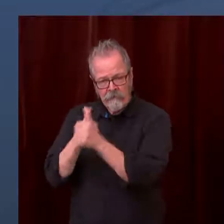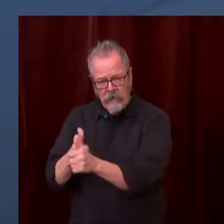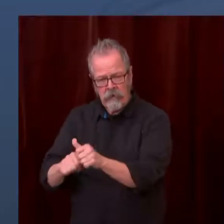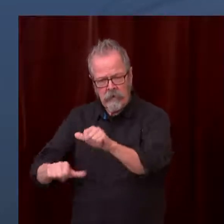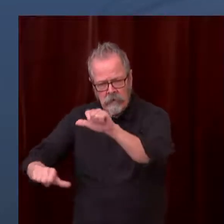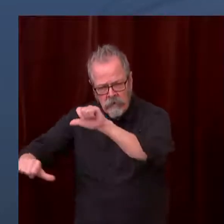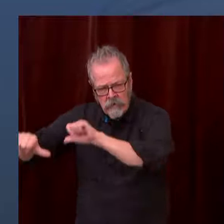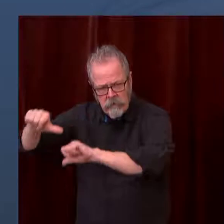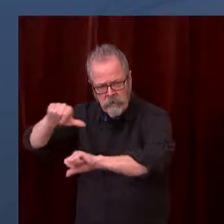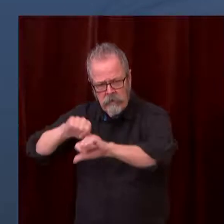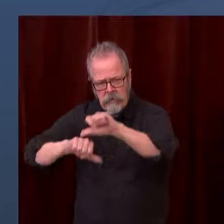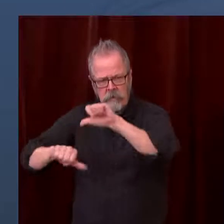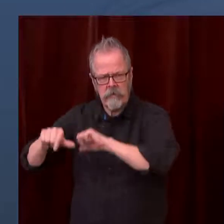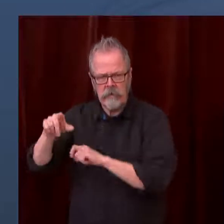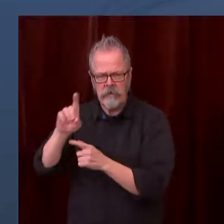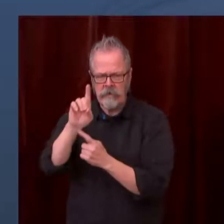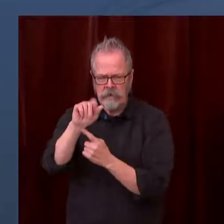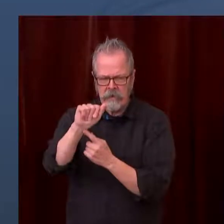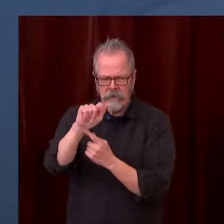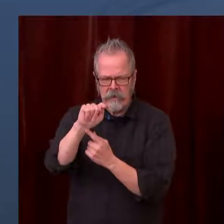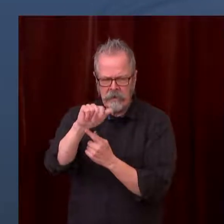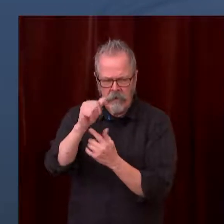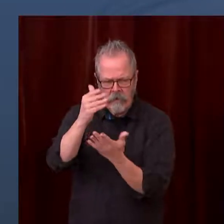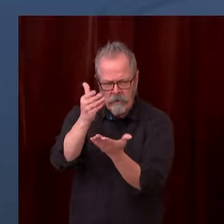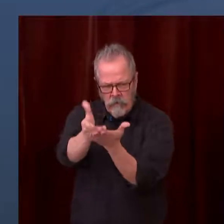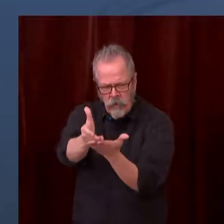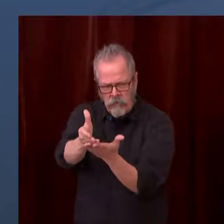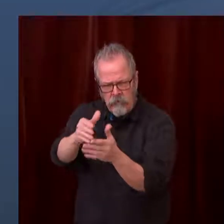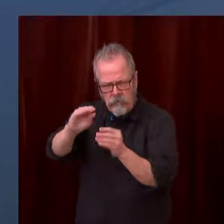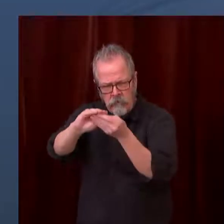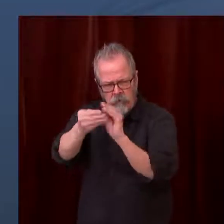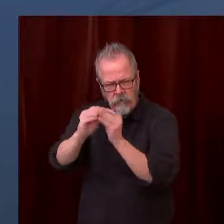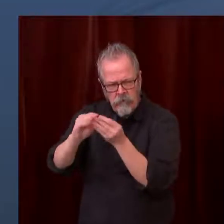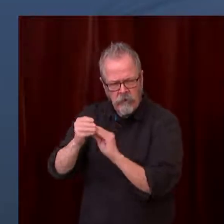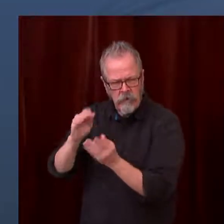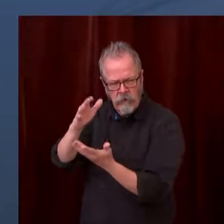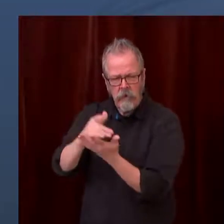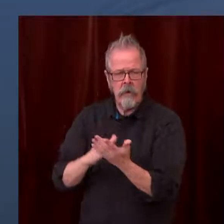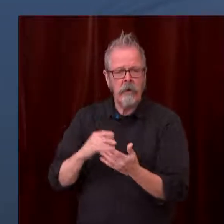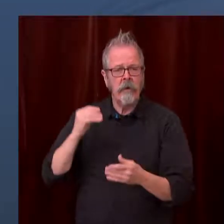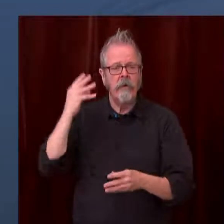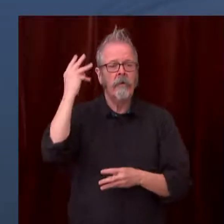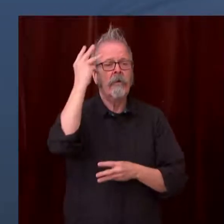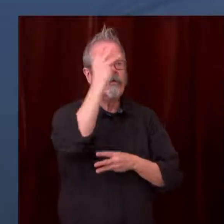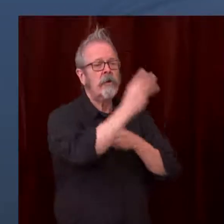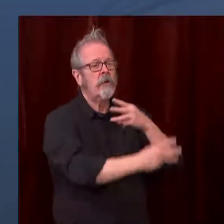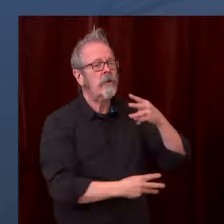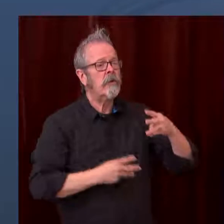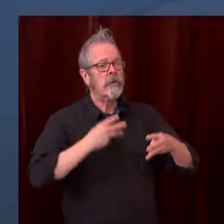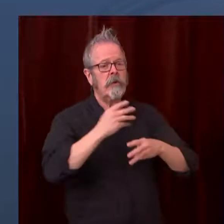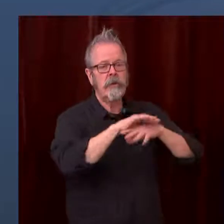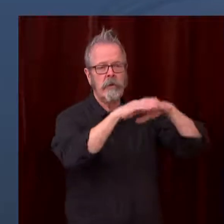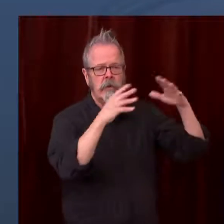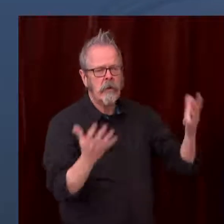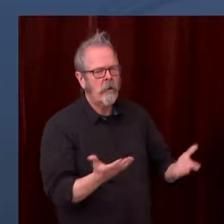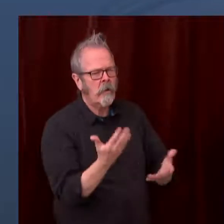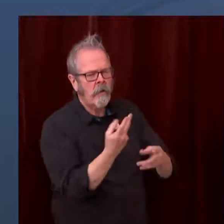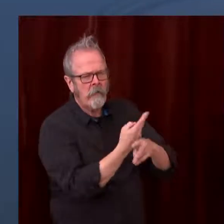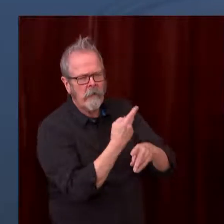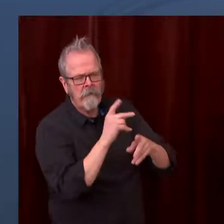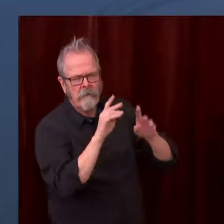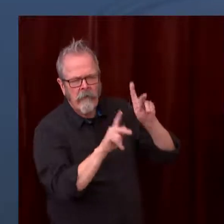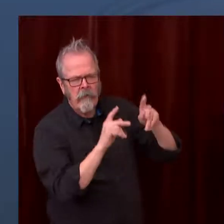following evidence-based best practices from around the world, and at the same time be deeply respectful of